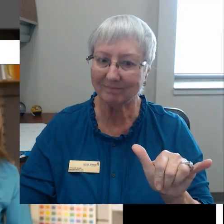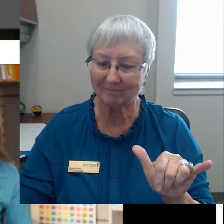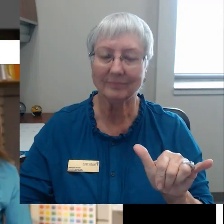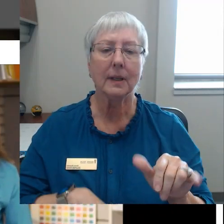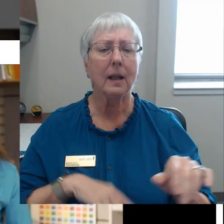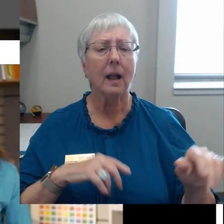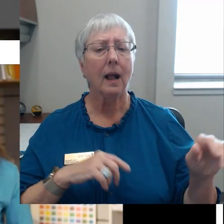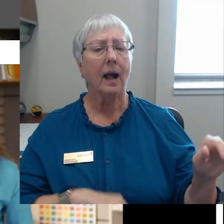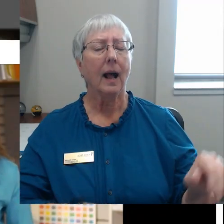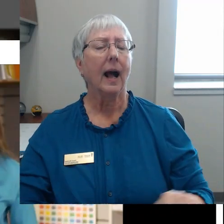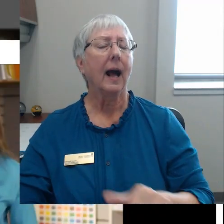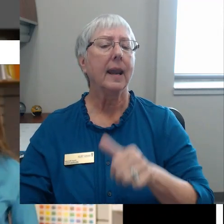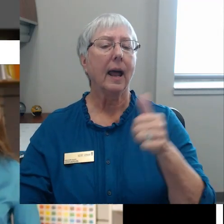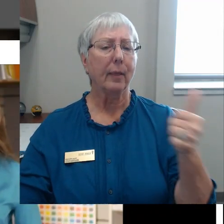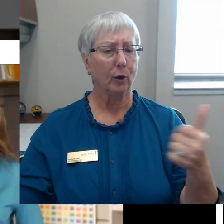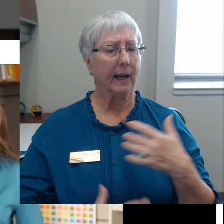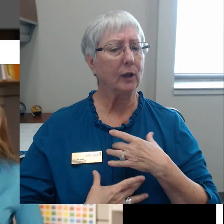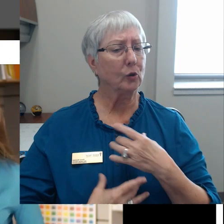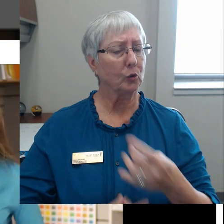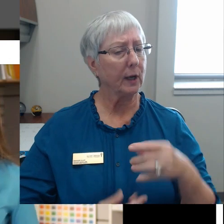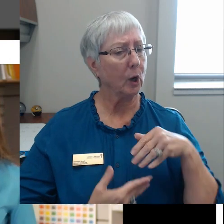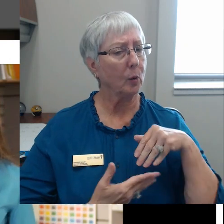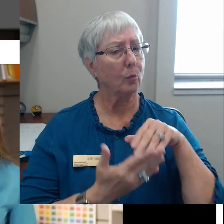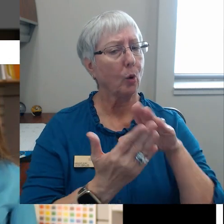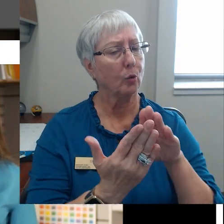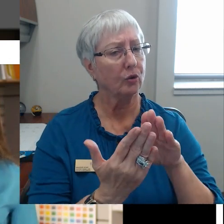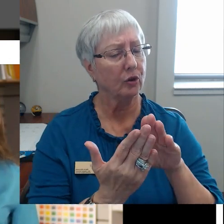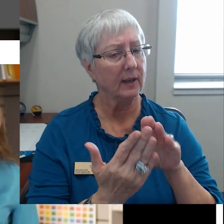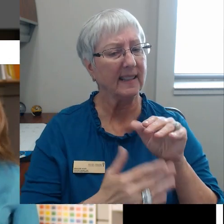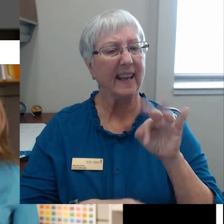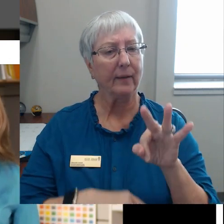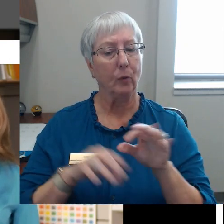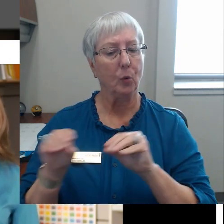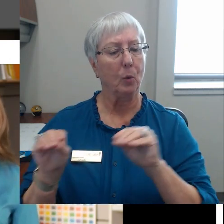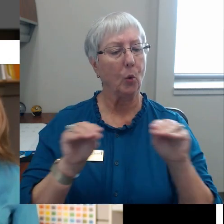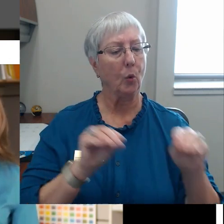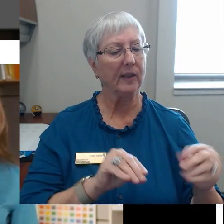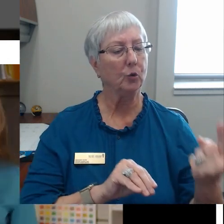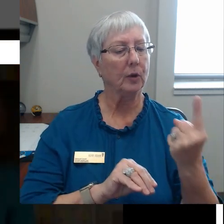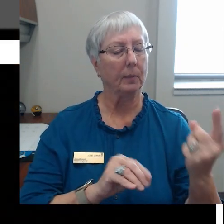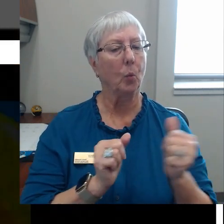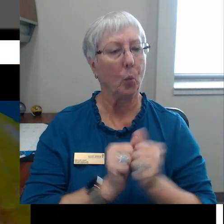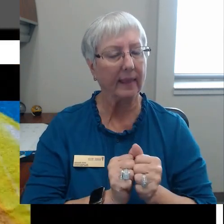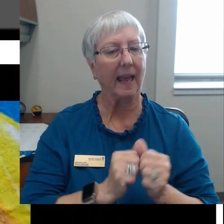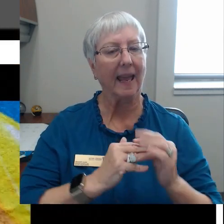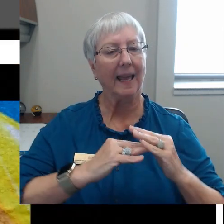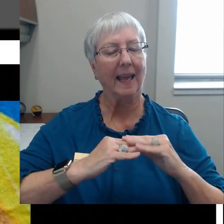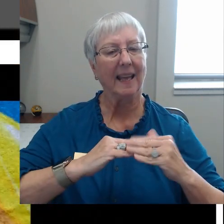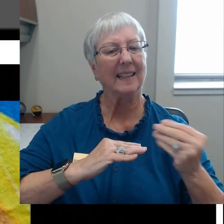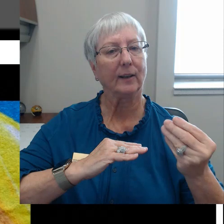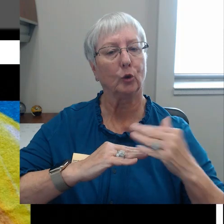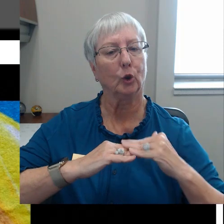of texture happens when an image moves to a physical surface that actually has texture, like a